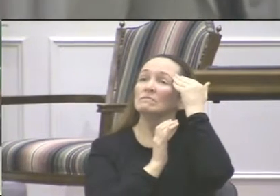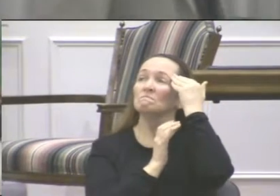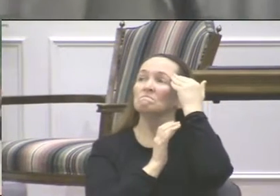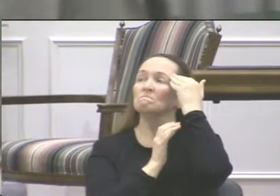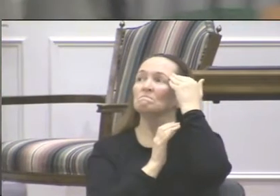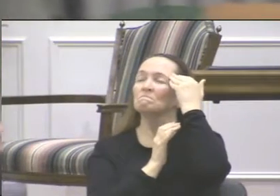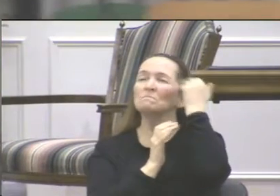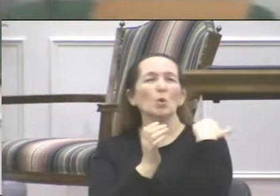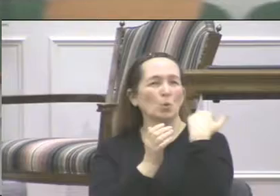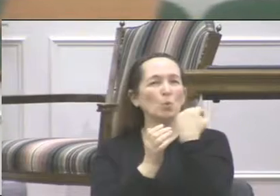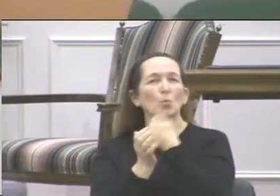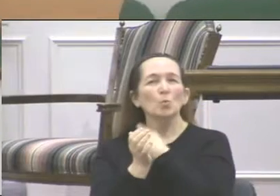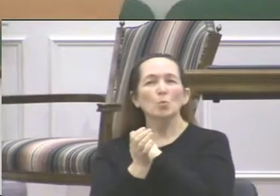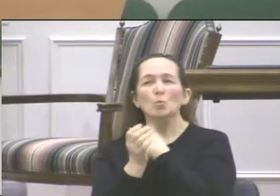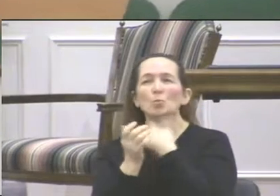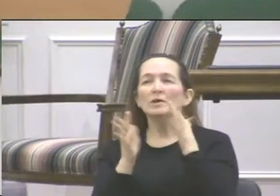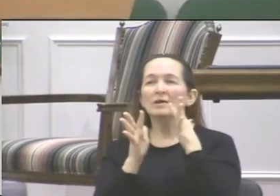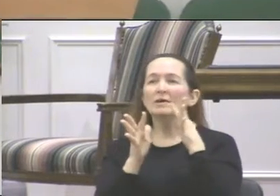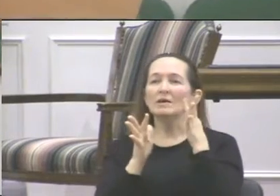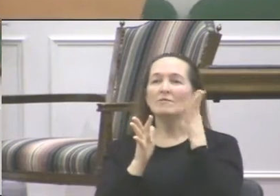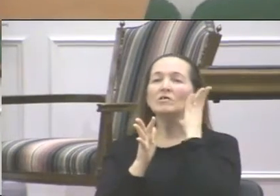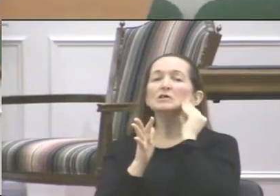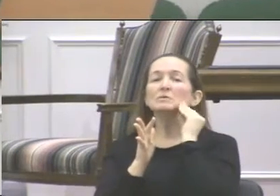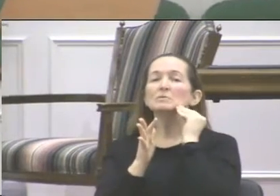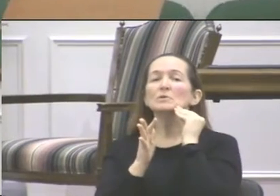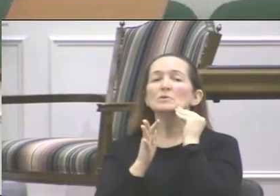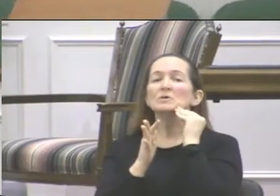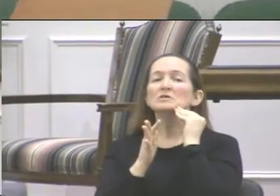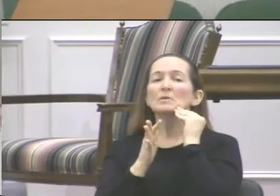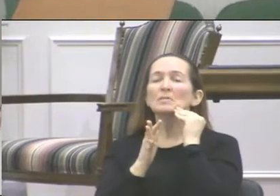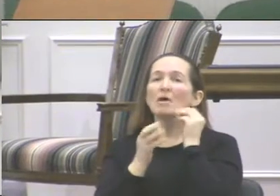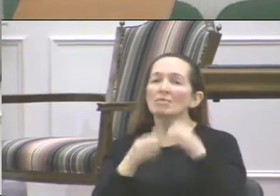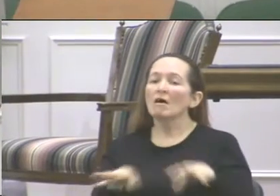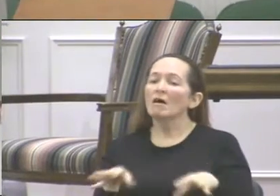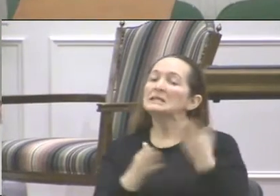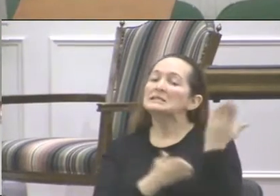we have experienced some loss over the past week.